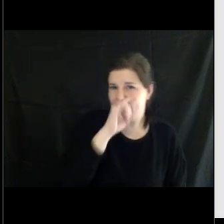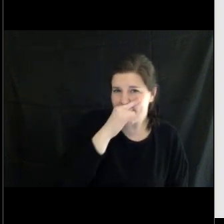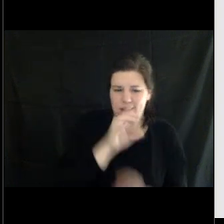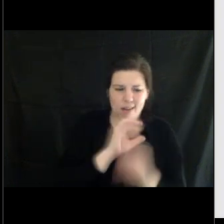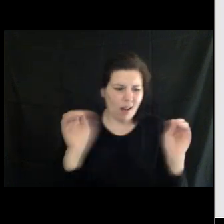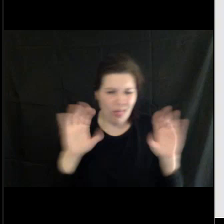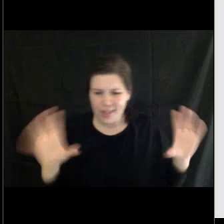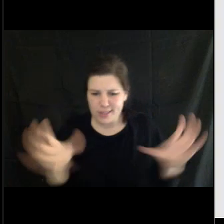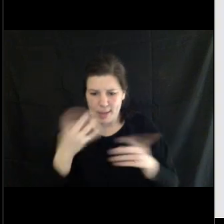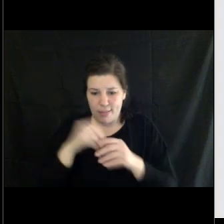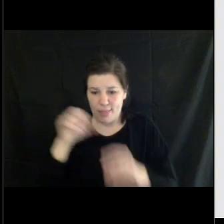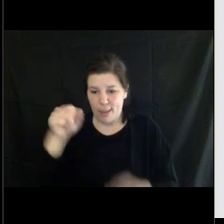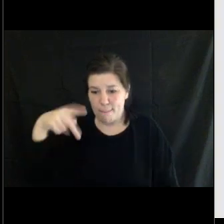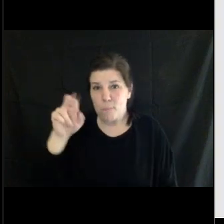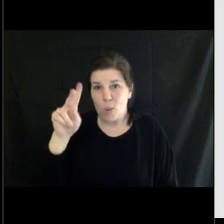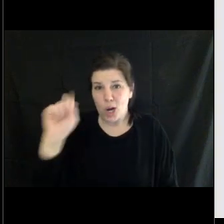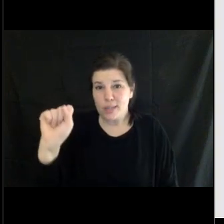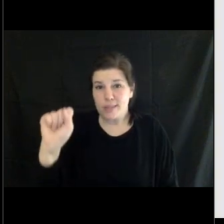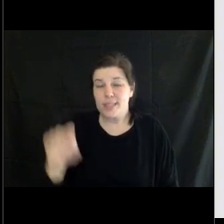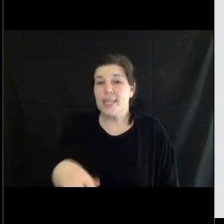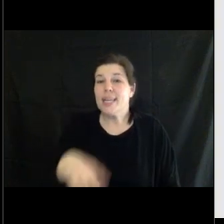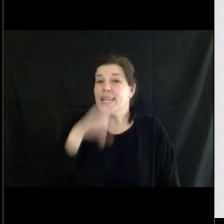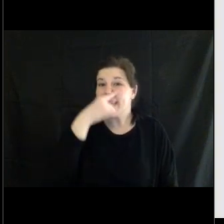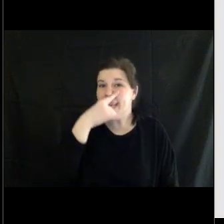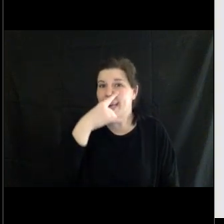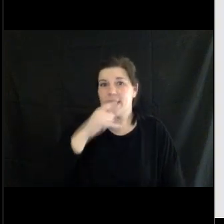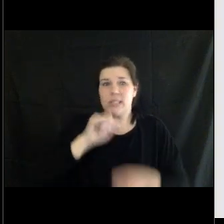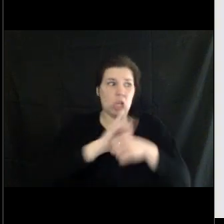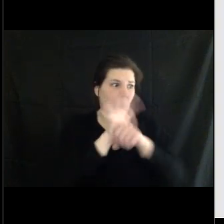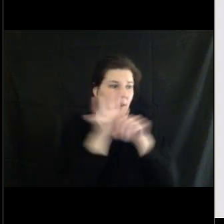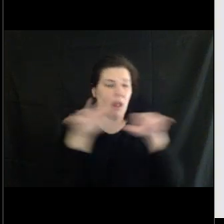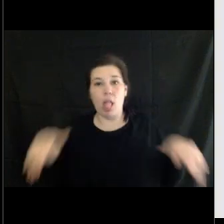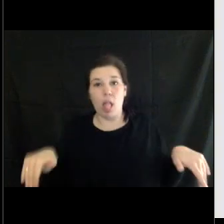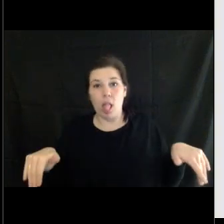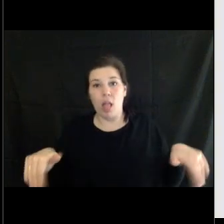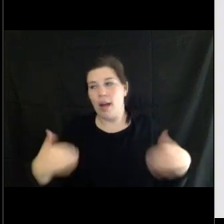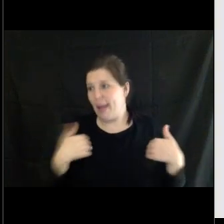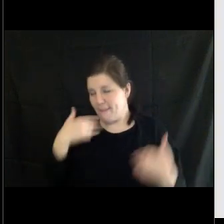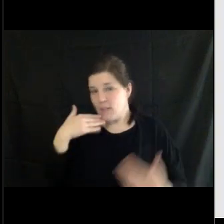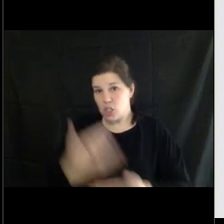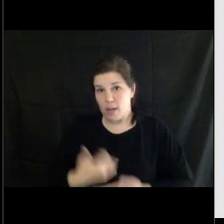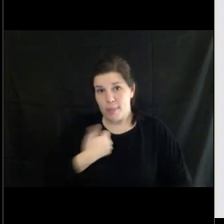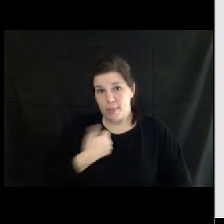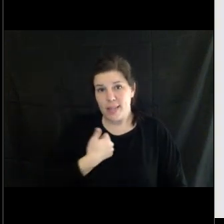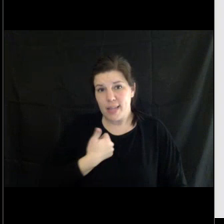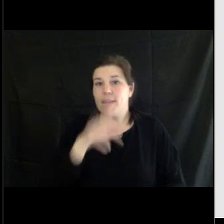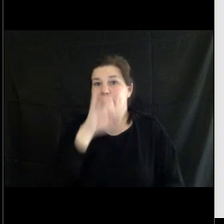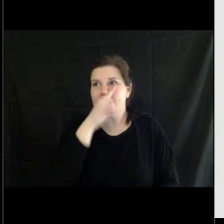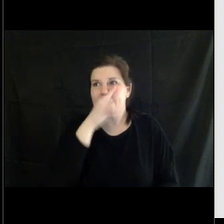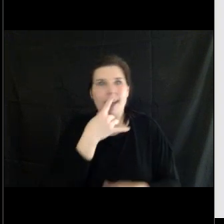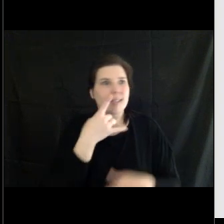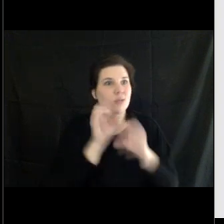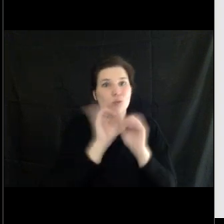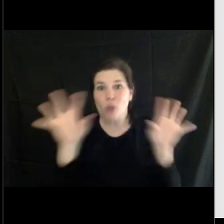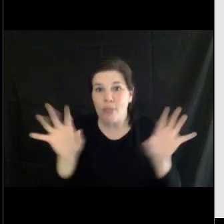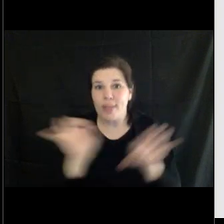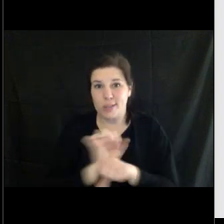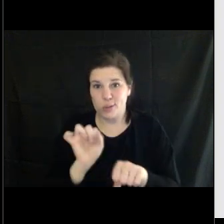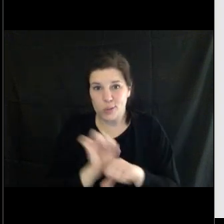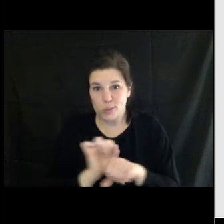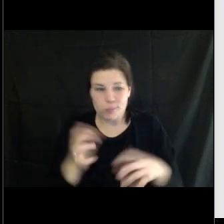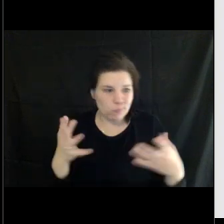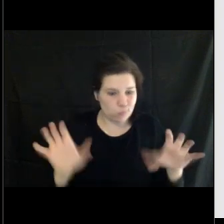okay? The kids were coming out of COVID. They couldn't do anything. I have a daughter as well. The kids can't do anything. They still can't do anything. These are kids. They